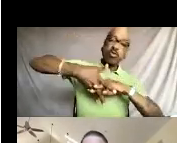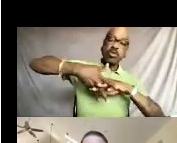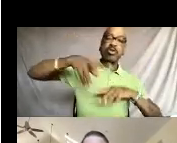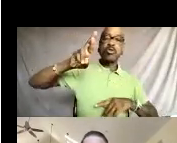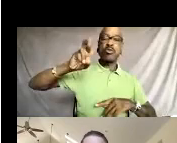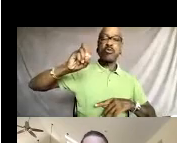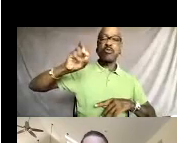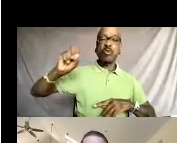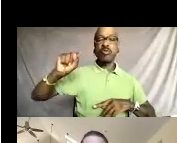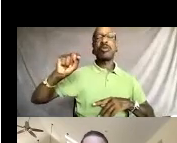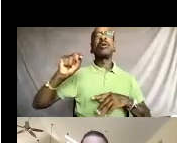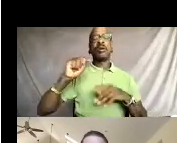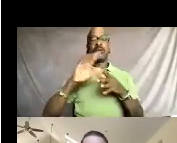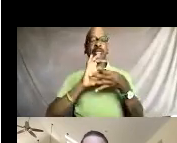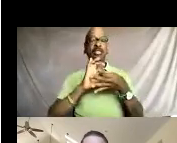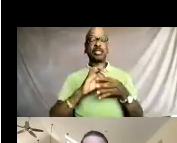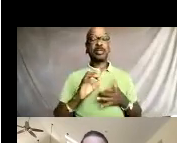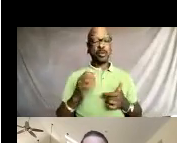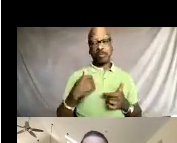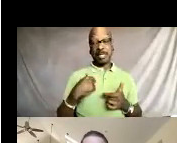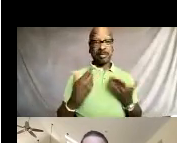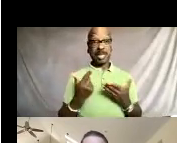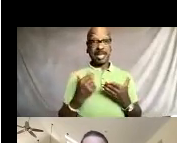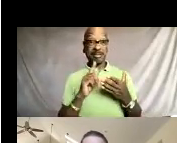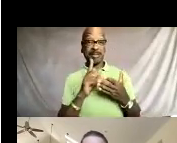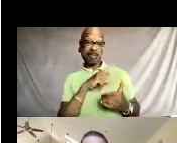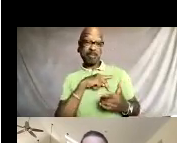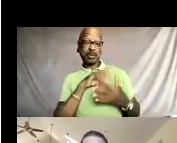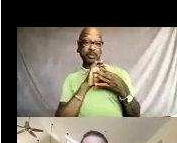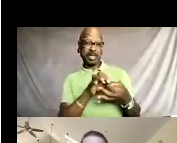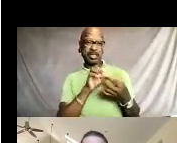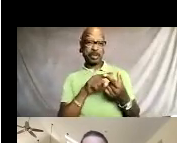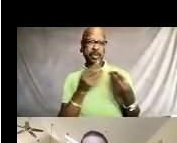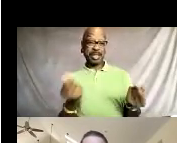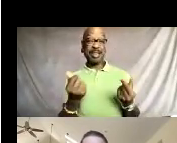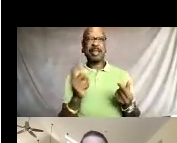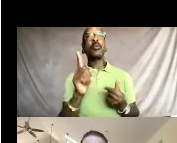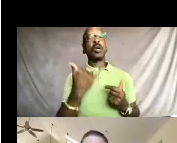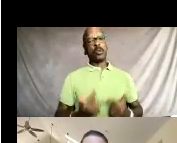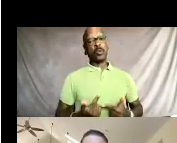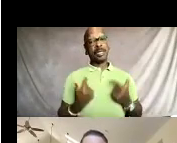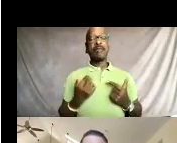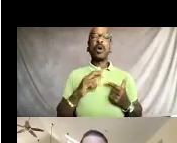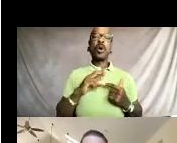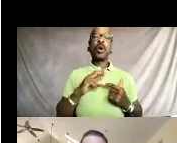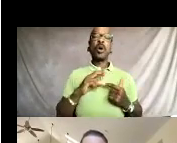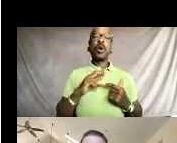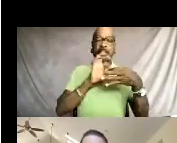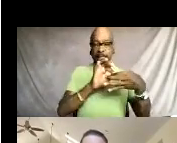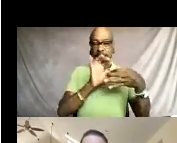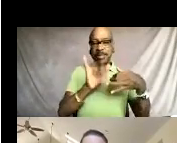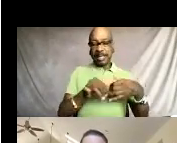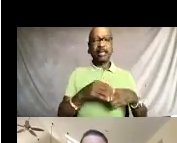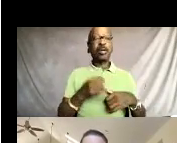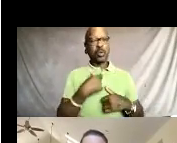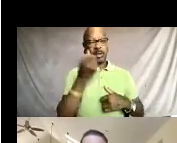the relationships that we might personally have to the land that we're on, or that we're in a relationship to. We understand that